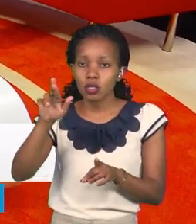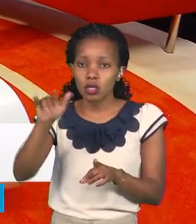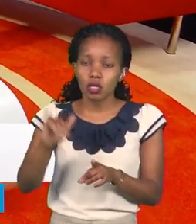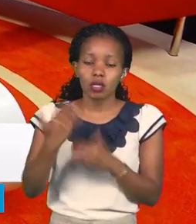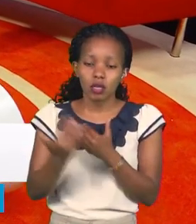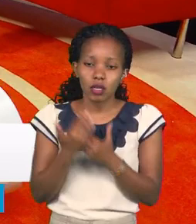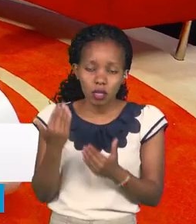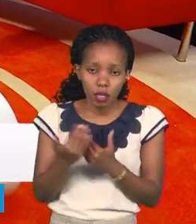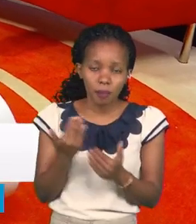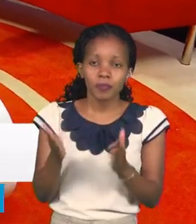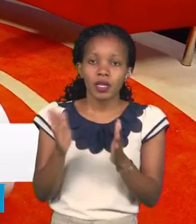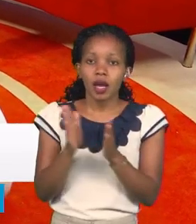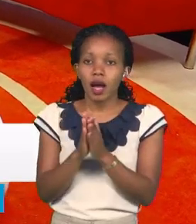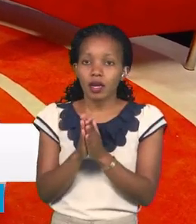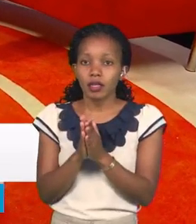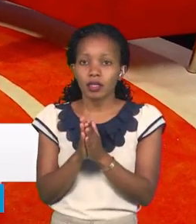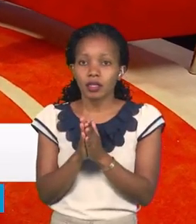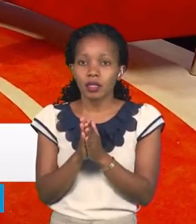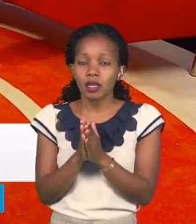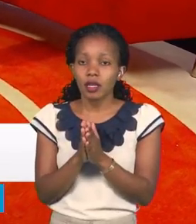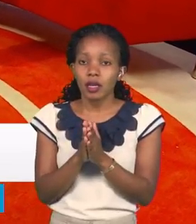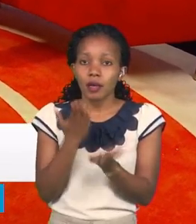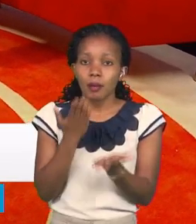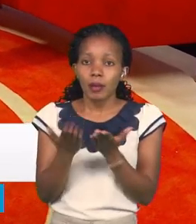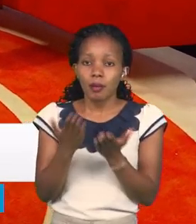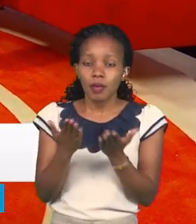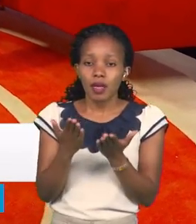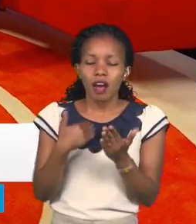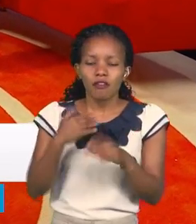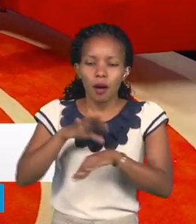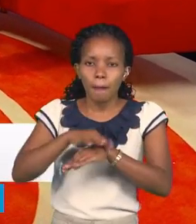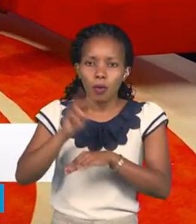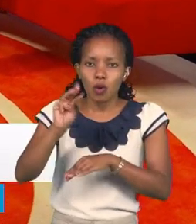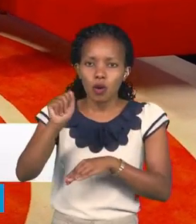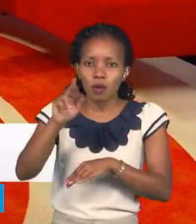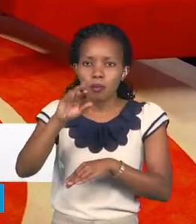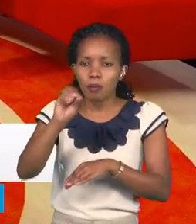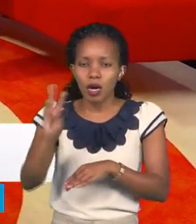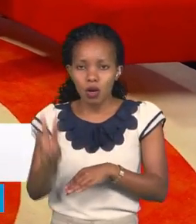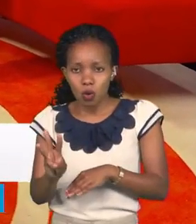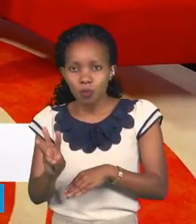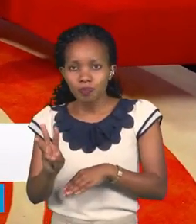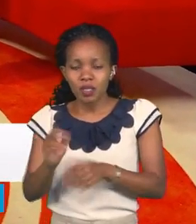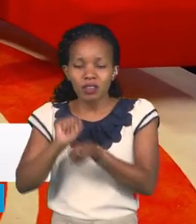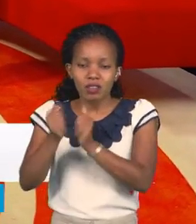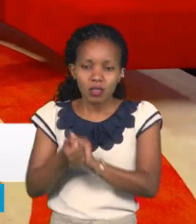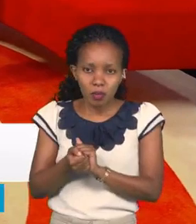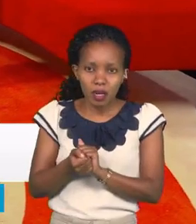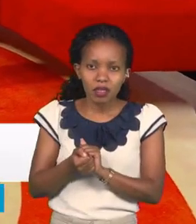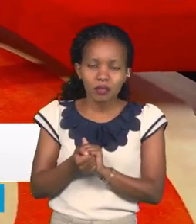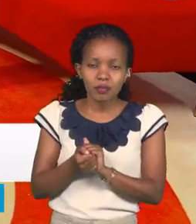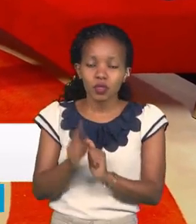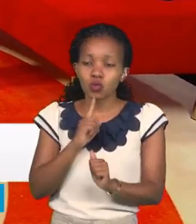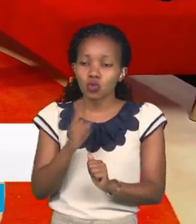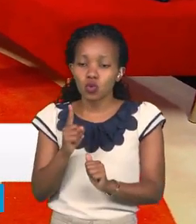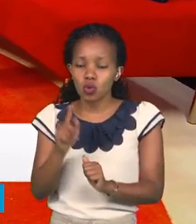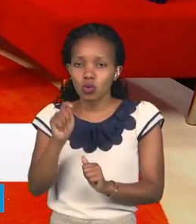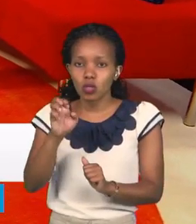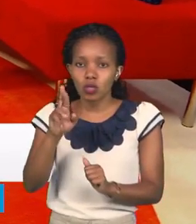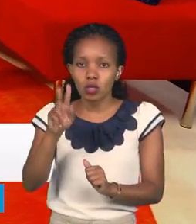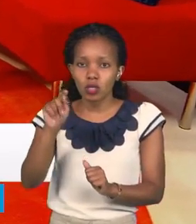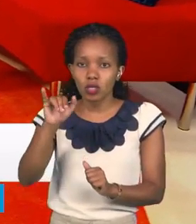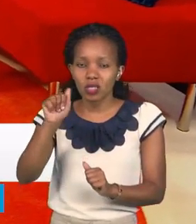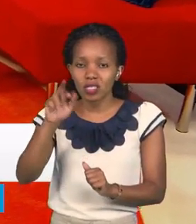what we are talking about in terms of, let's say, bone marrow transplants, oh. stem cell transplants, oh. liver transplants, okay. right? Tertiary care is when you're talking about the